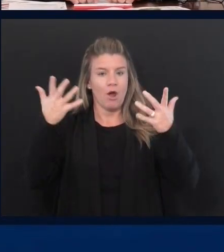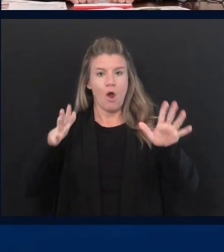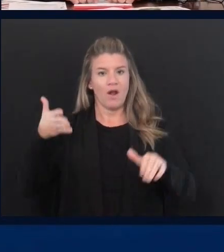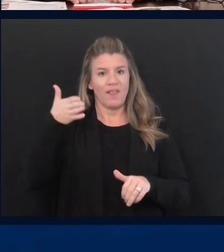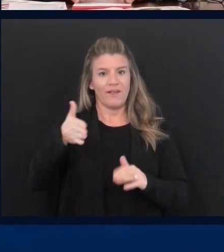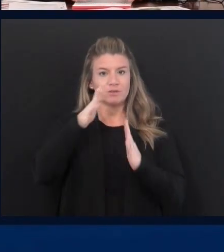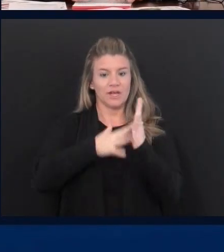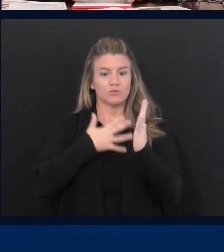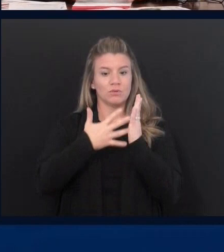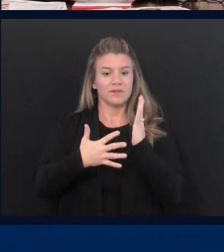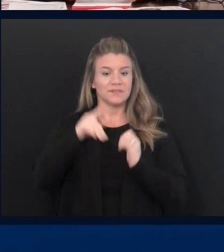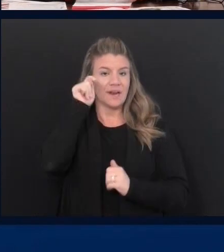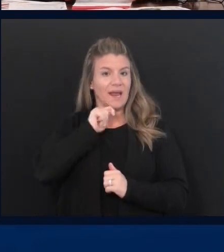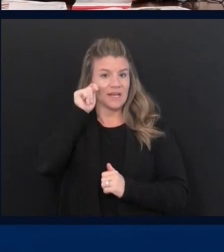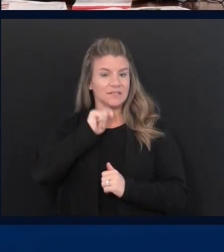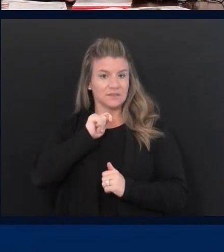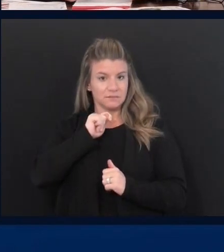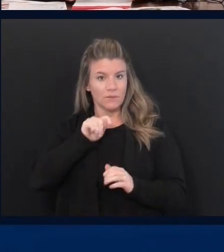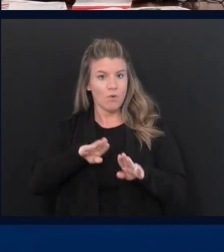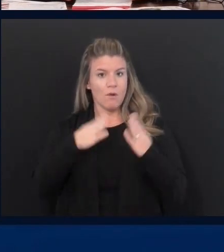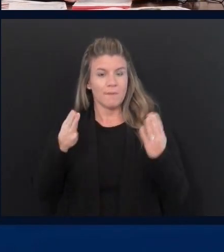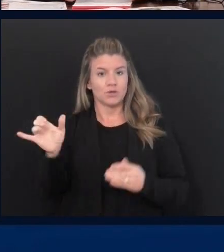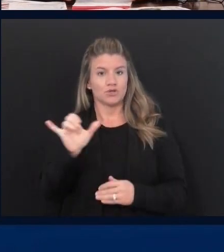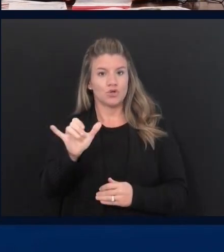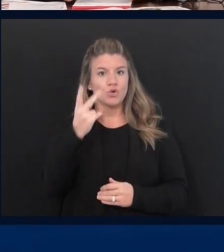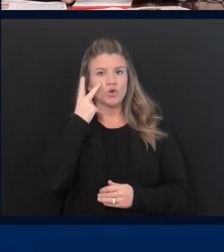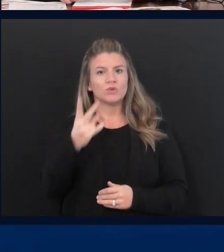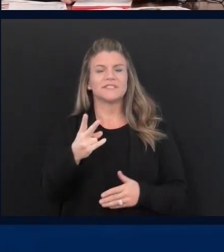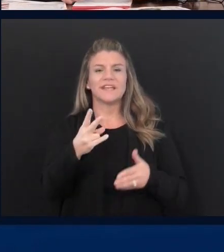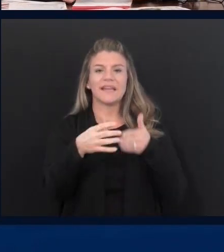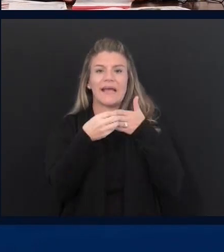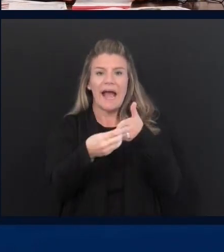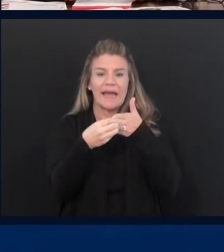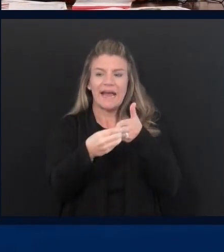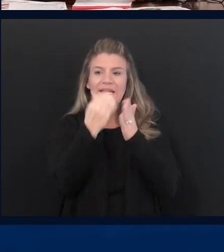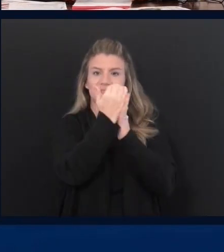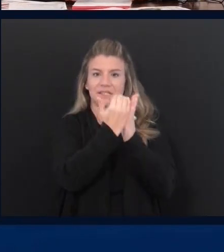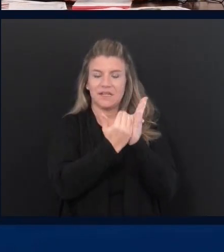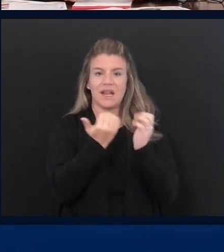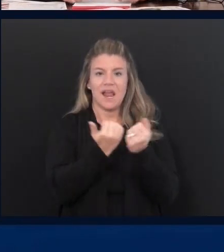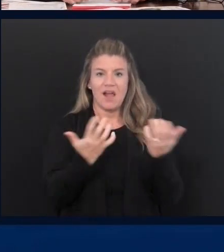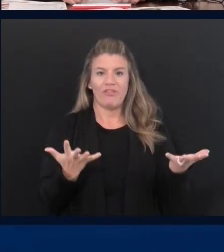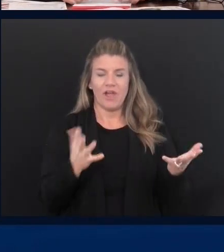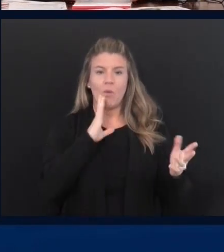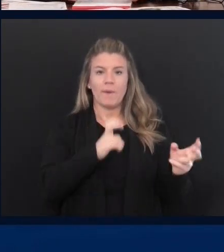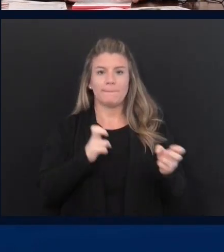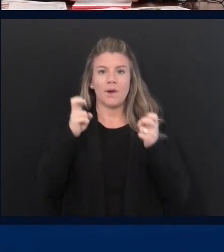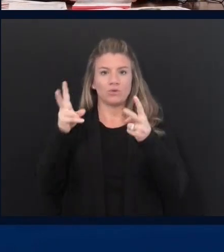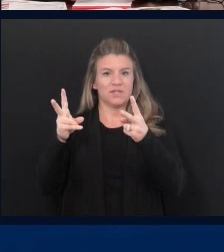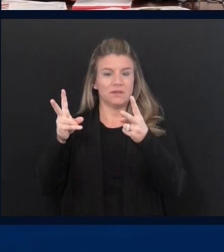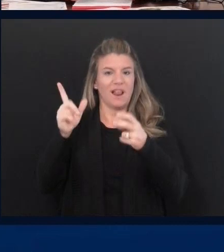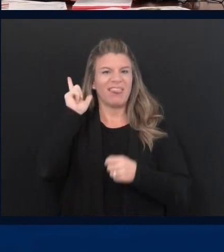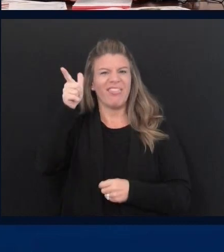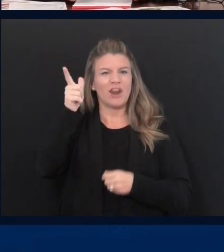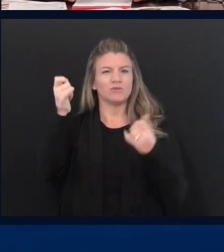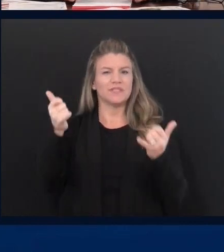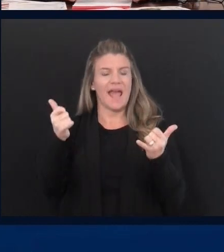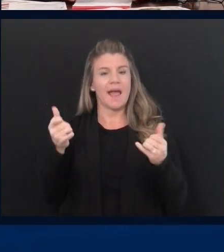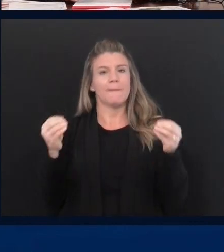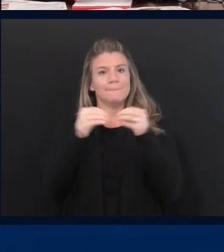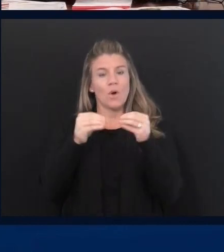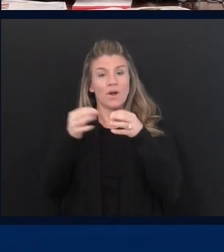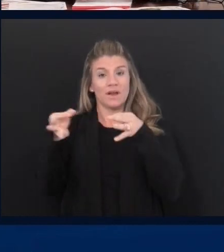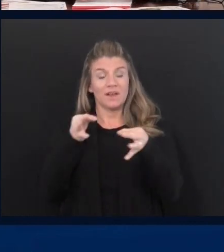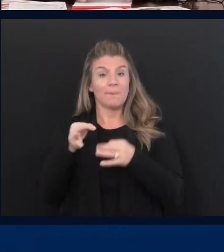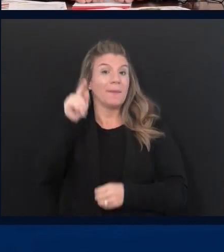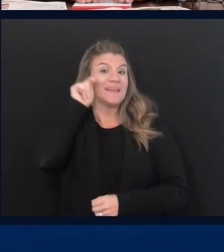So you'll see your guidelines and everything that'll be posted later today. But the